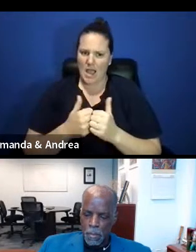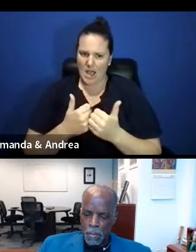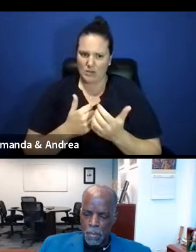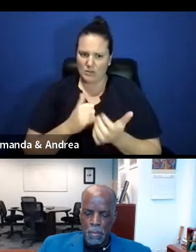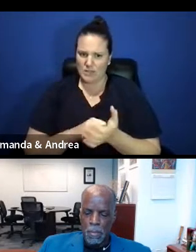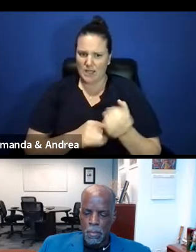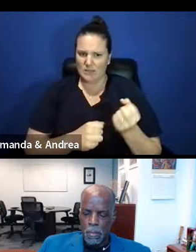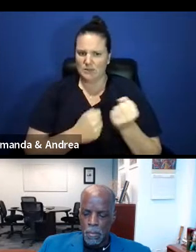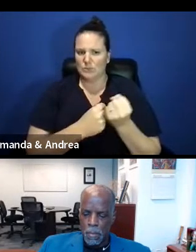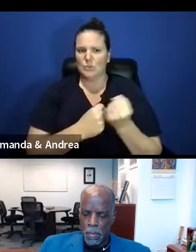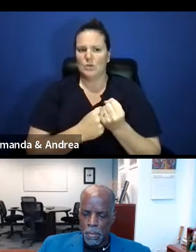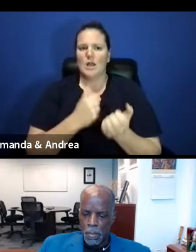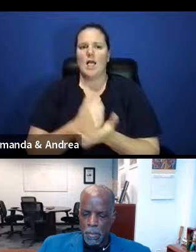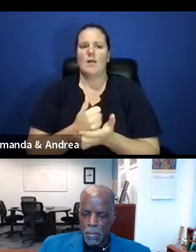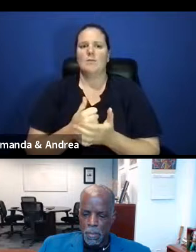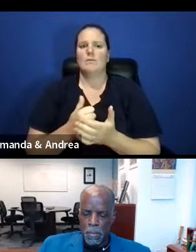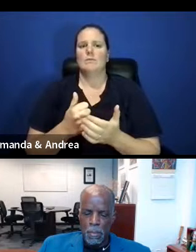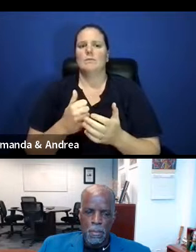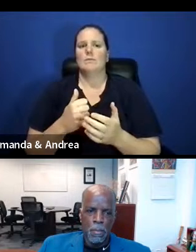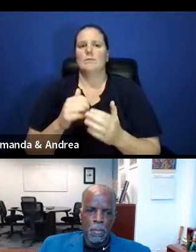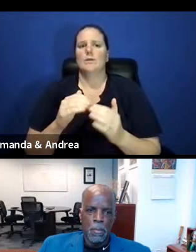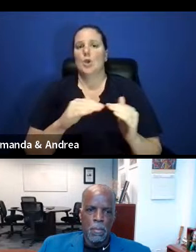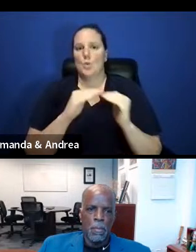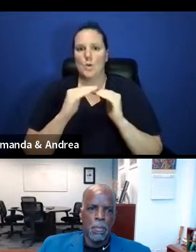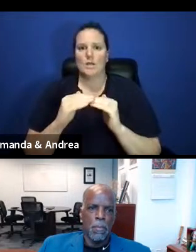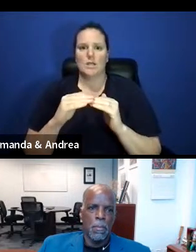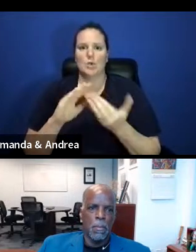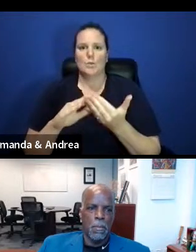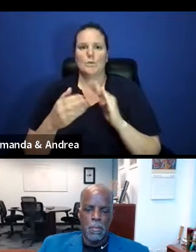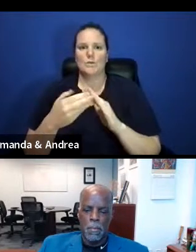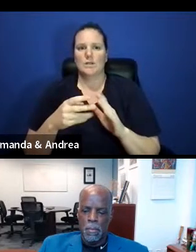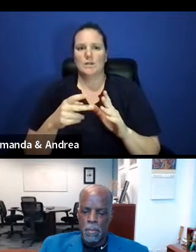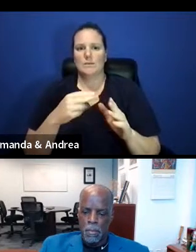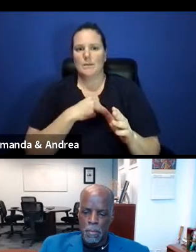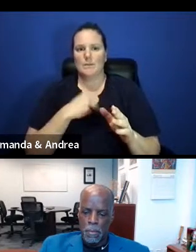priority community members get involved in and be supportive of the transformation?